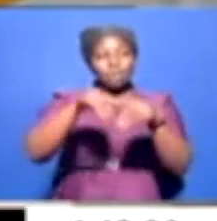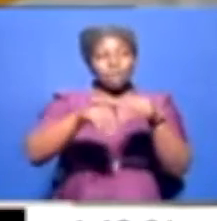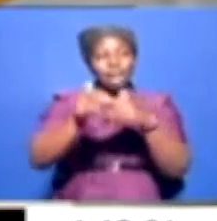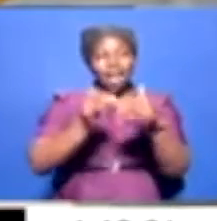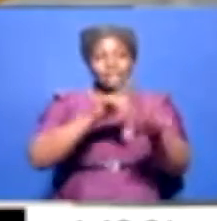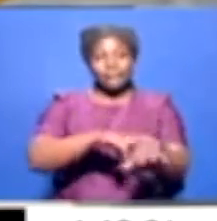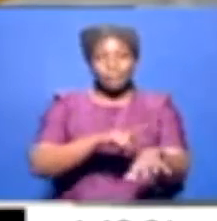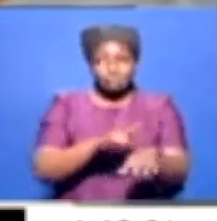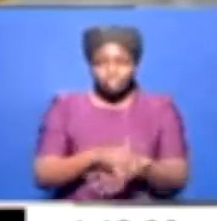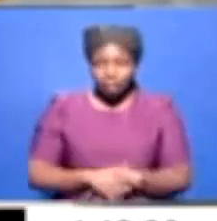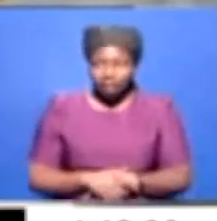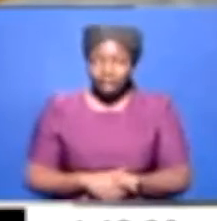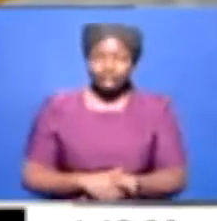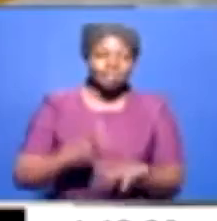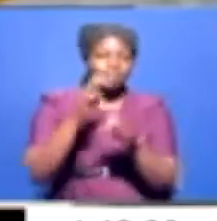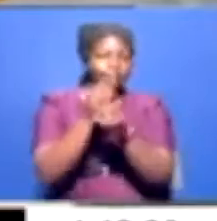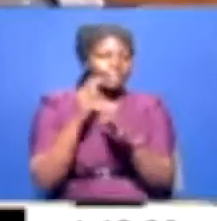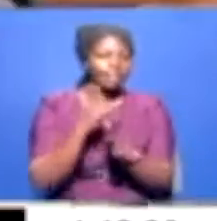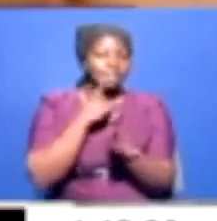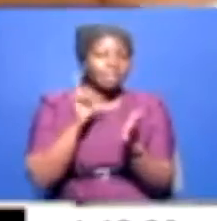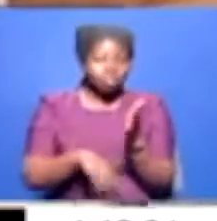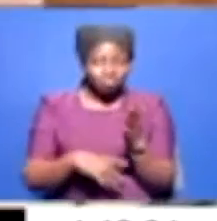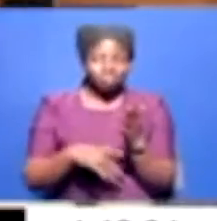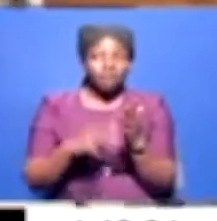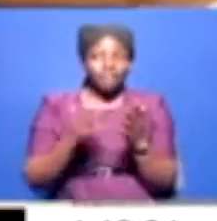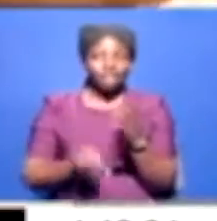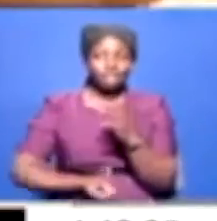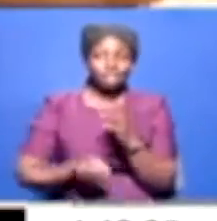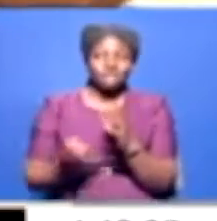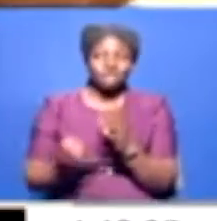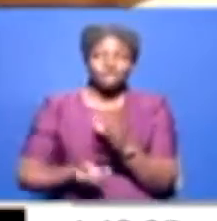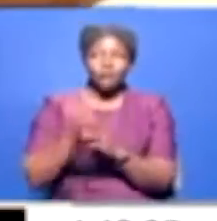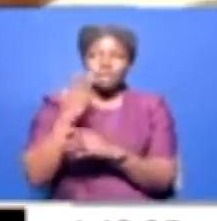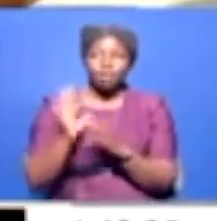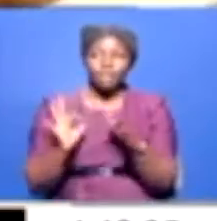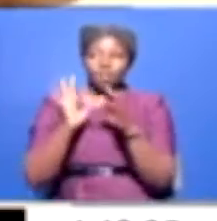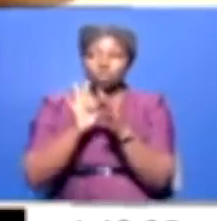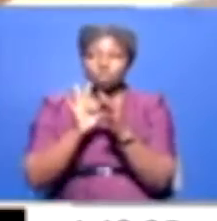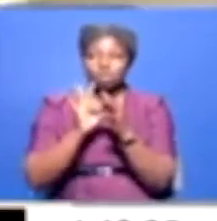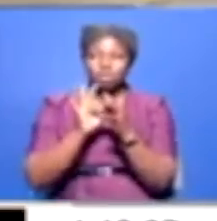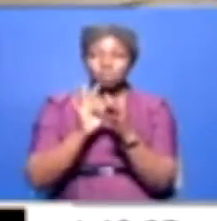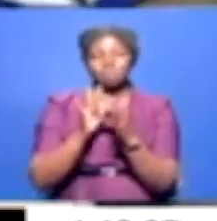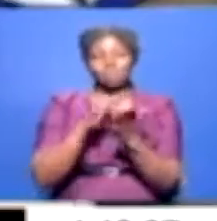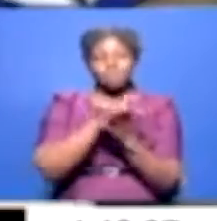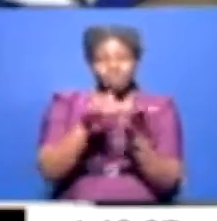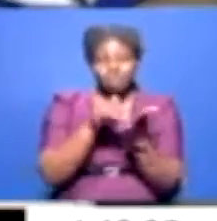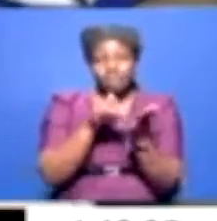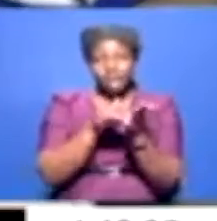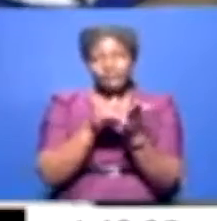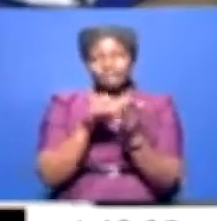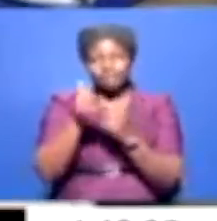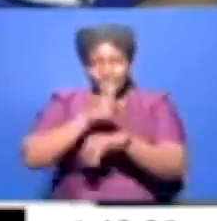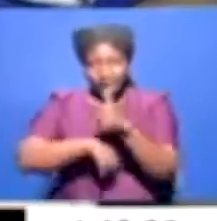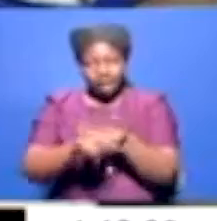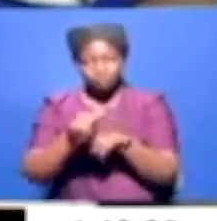According to stakeholders, the formation of the Joint Command Center is a countermeasure to alleged balkanization of the region by